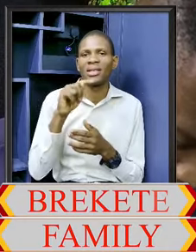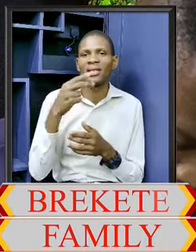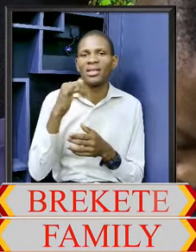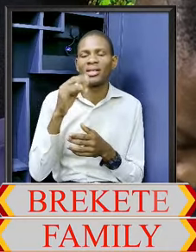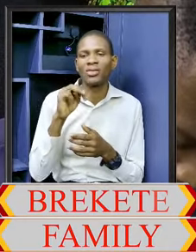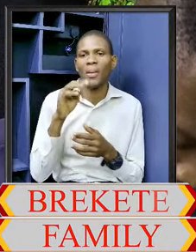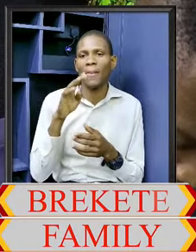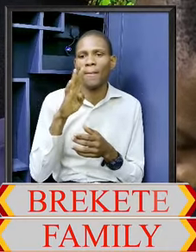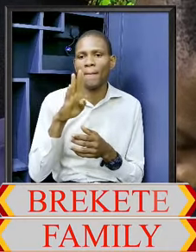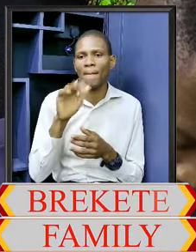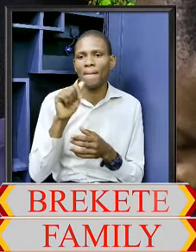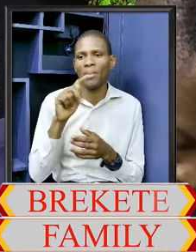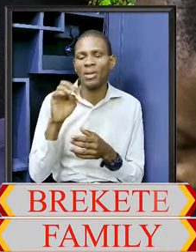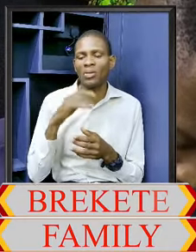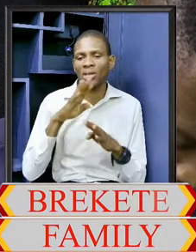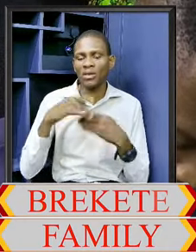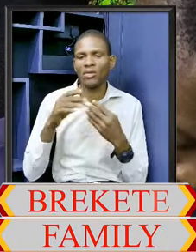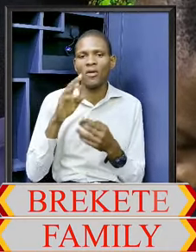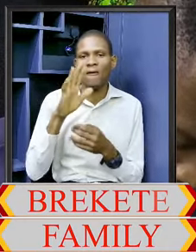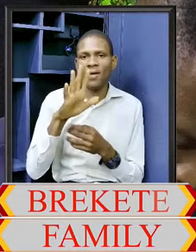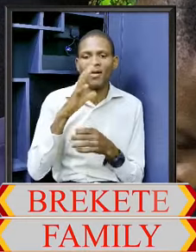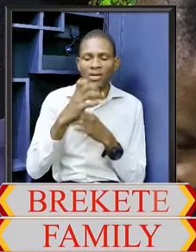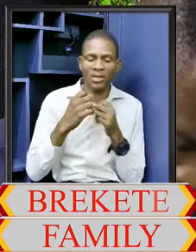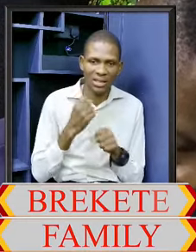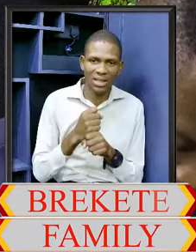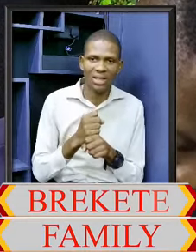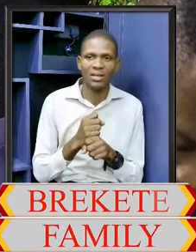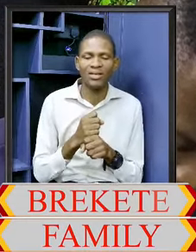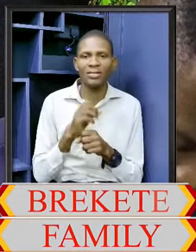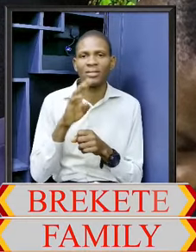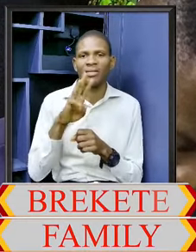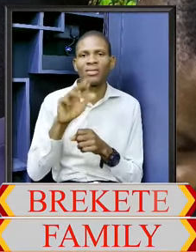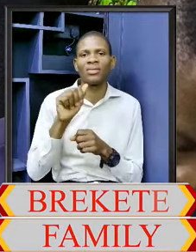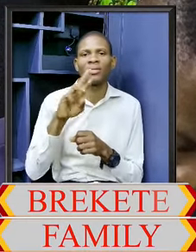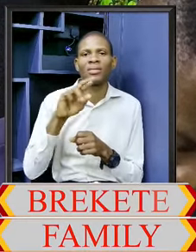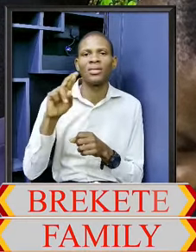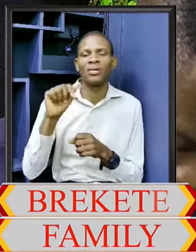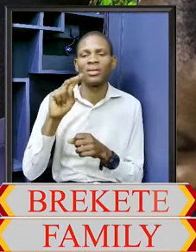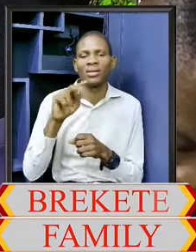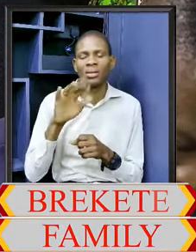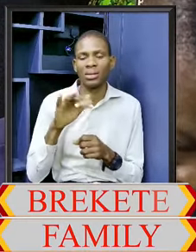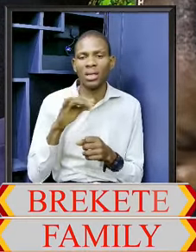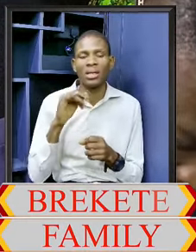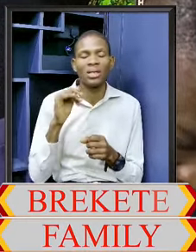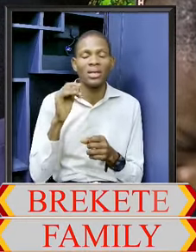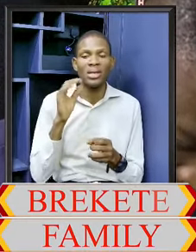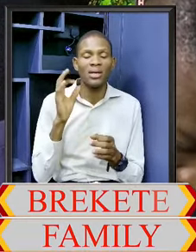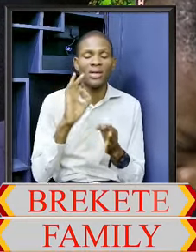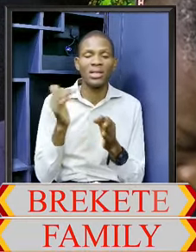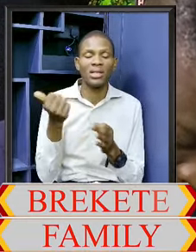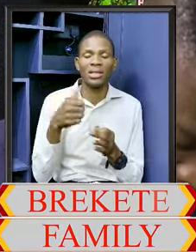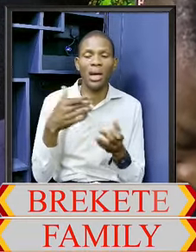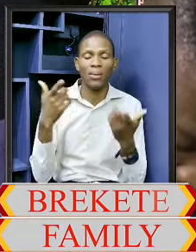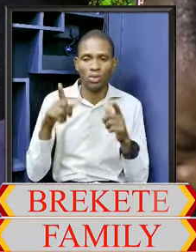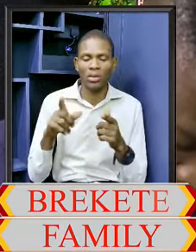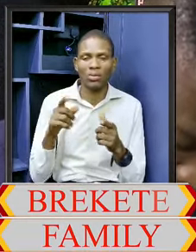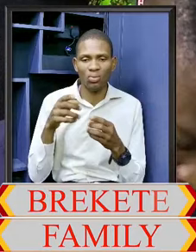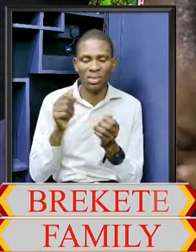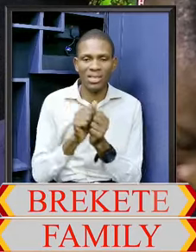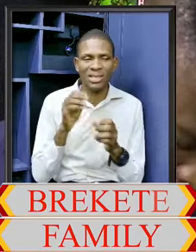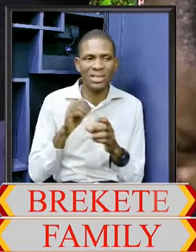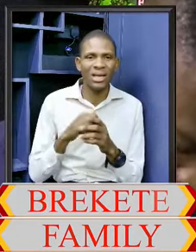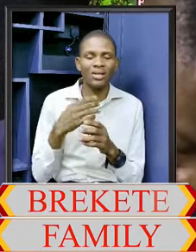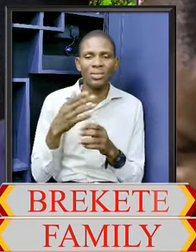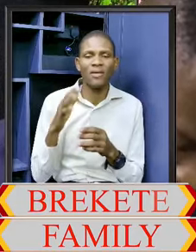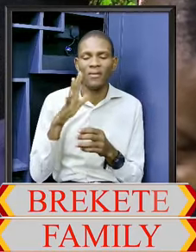we give you 5 years warranty for this lithium battery. Anything will happen to RAM, and we know, see, nothing will happen to RAM within that space of